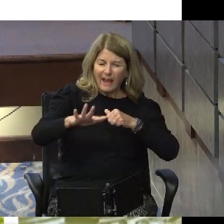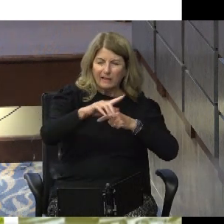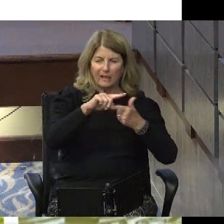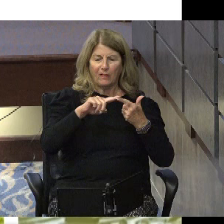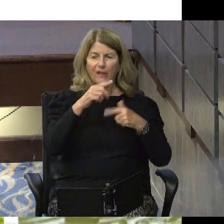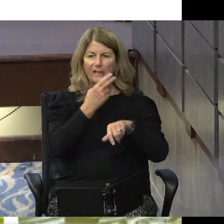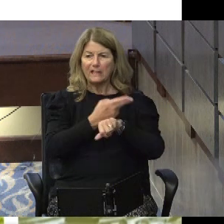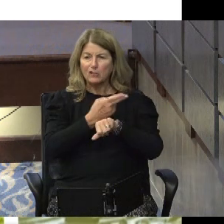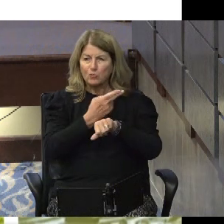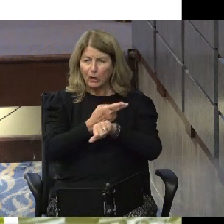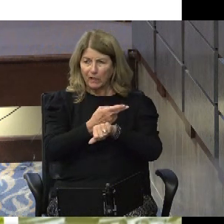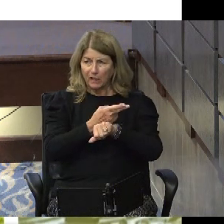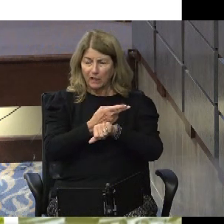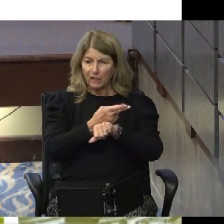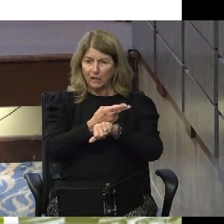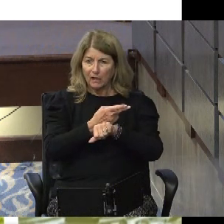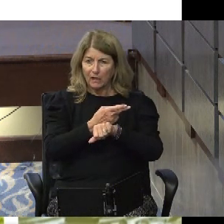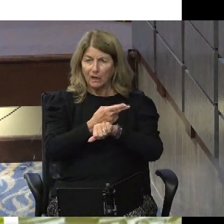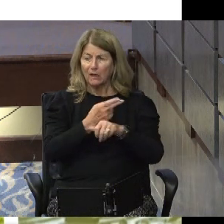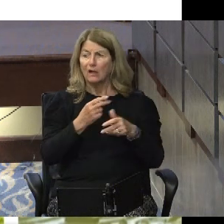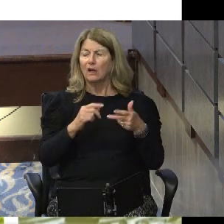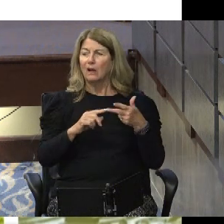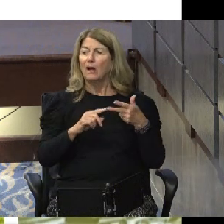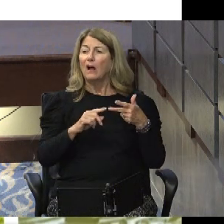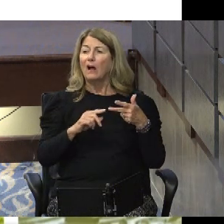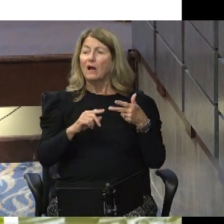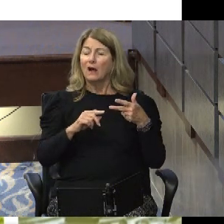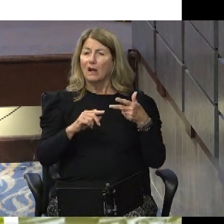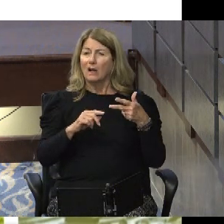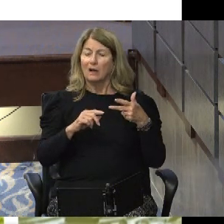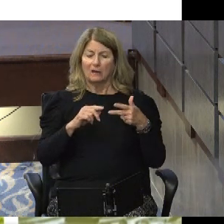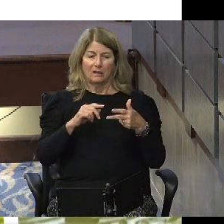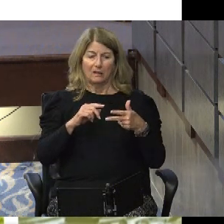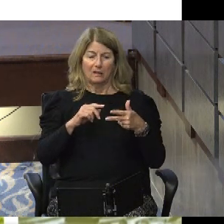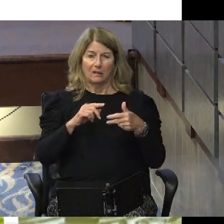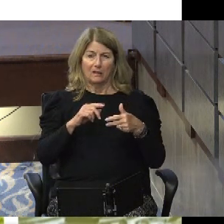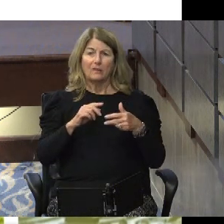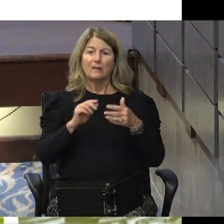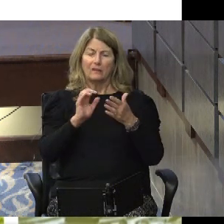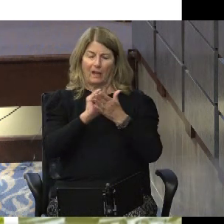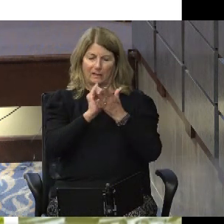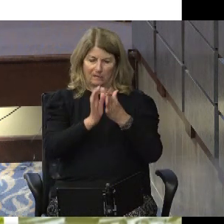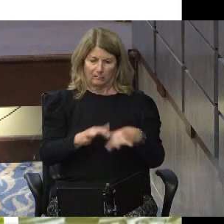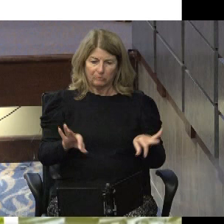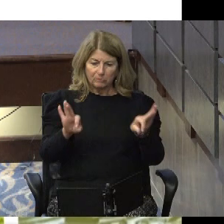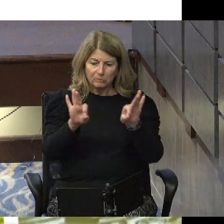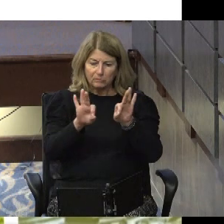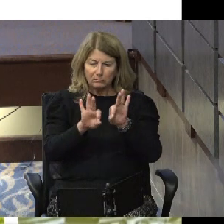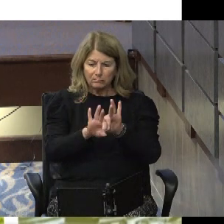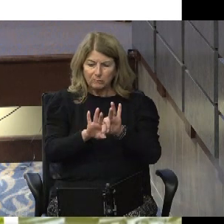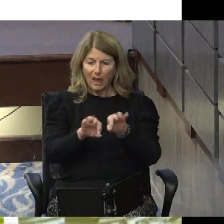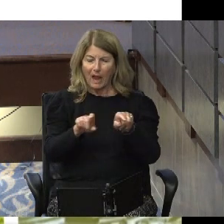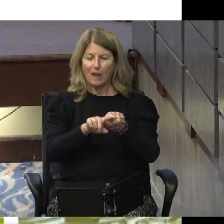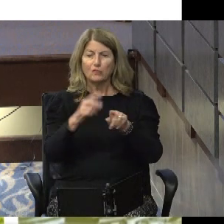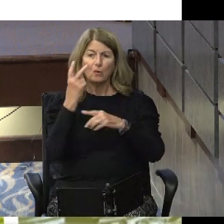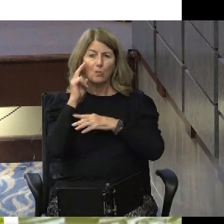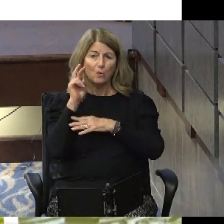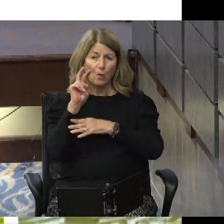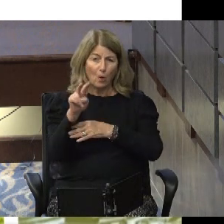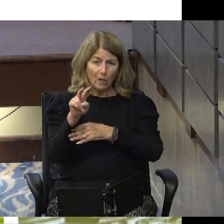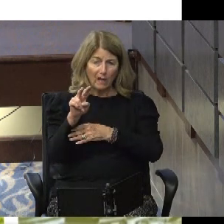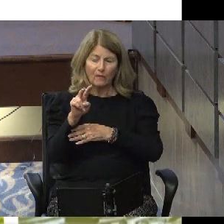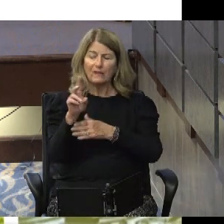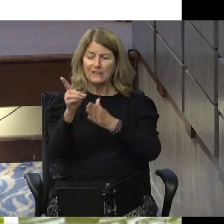context. Those three elements are keys to, as we look at the specific formal